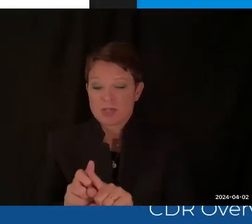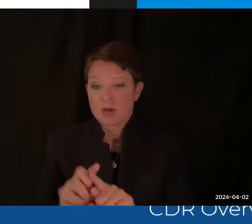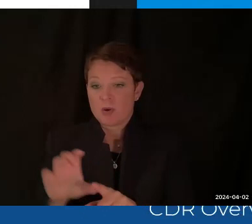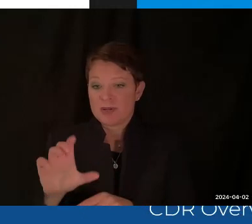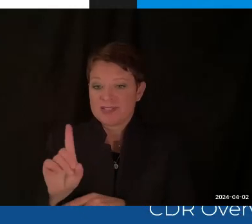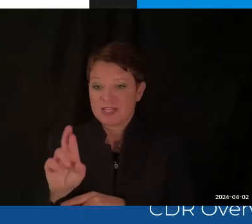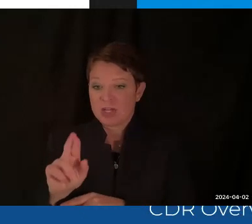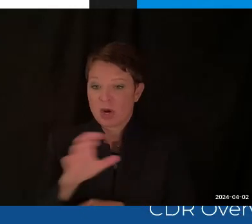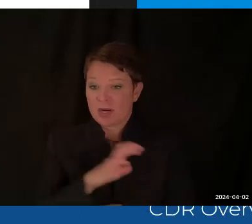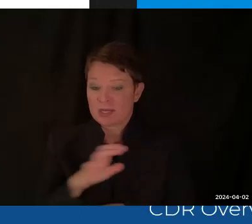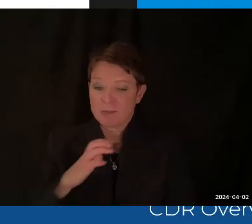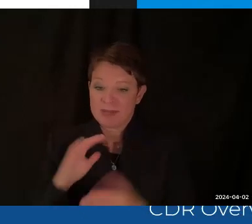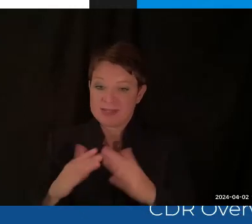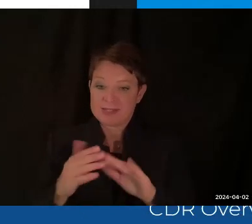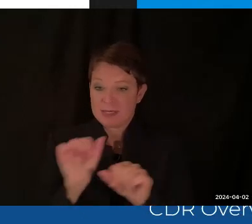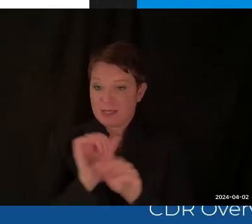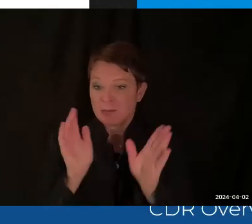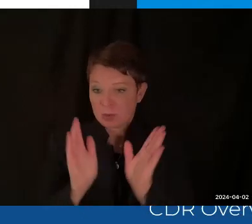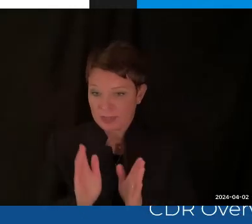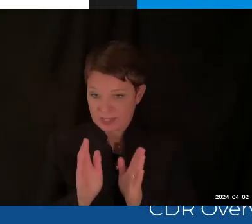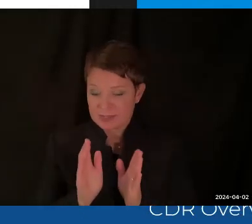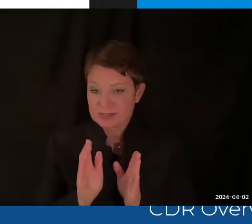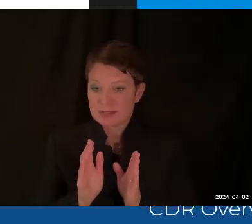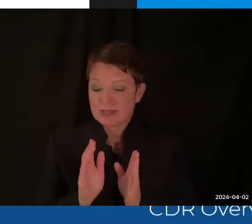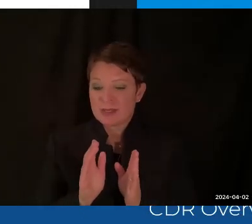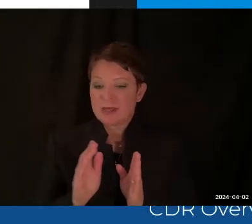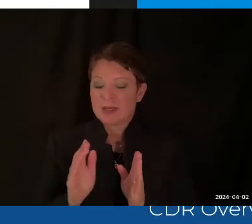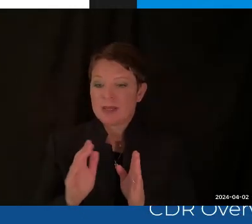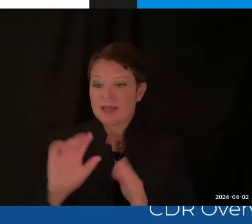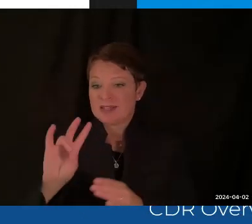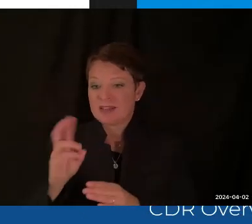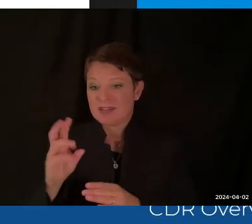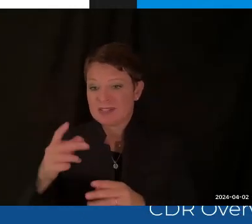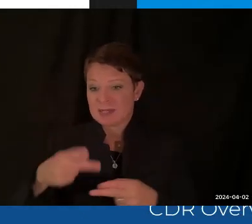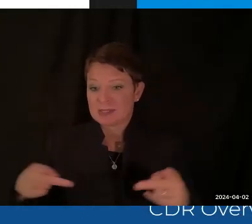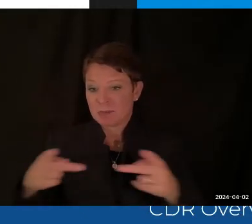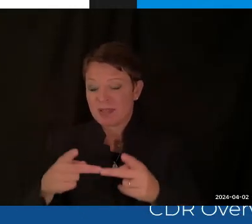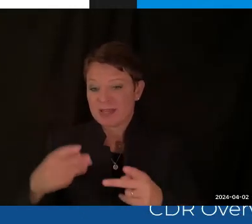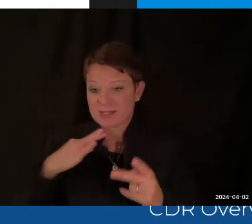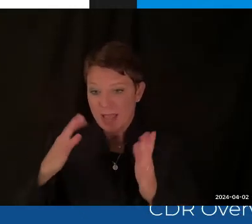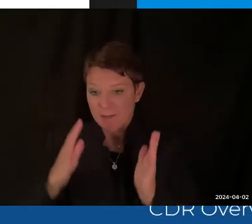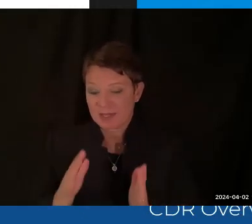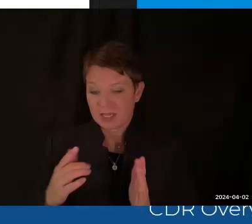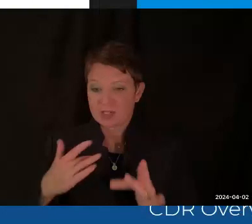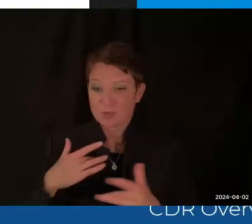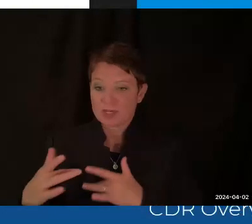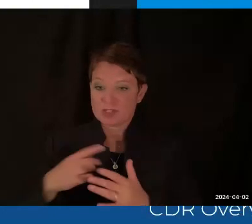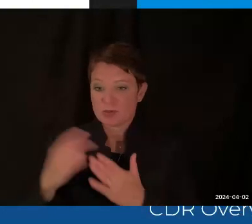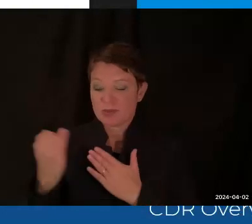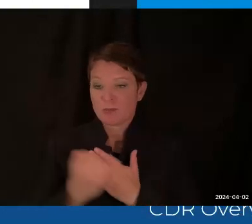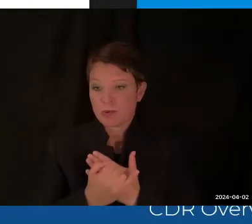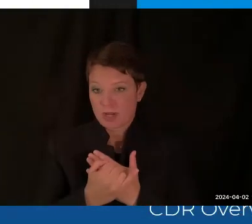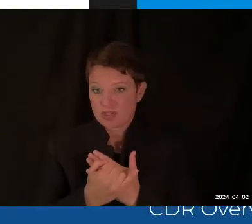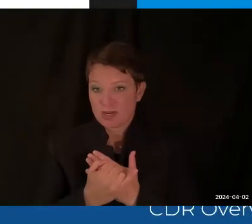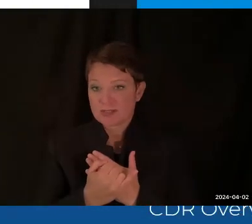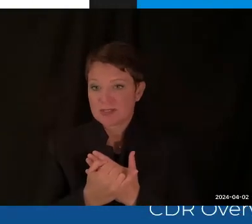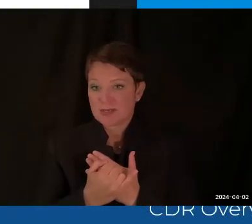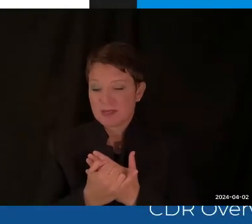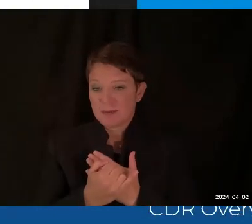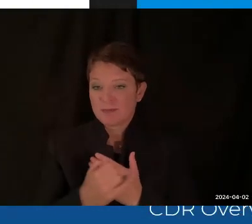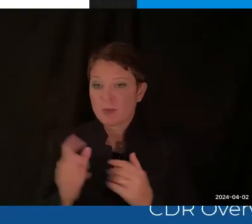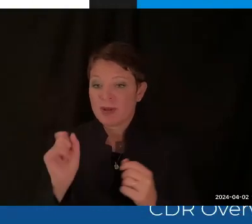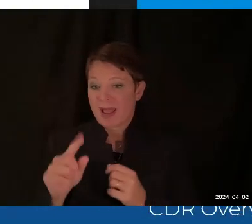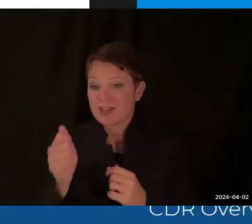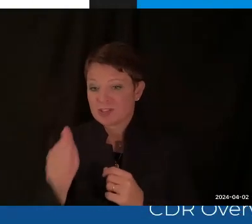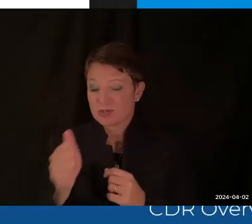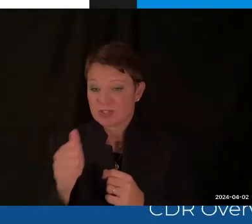CDR committee, city employees, and 76 place applicants when considering this project. Just want you to ask